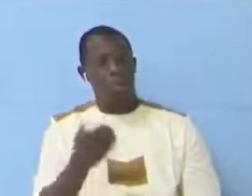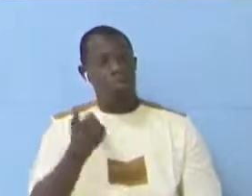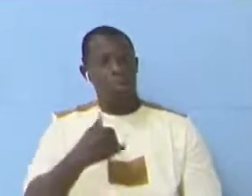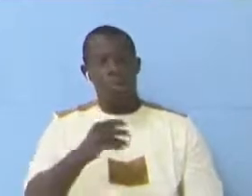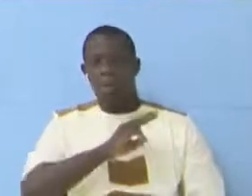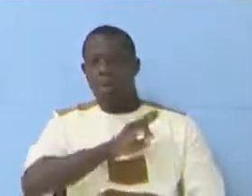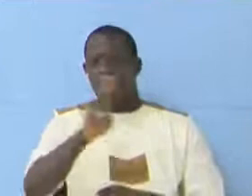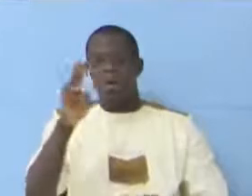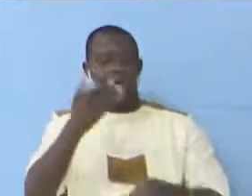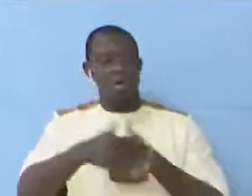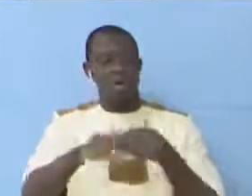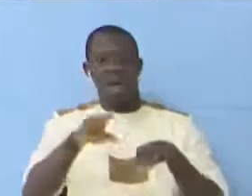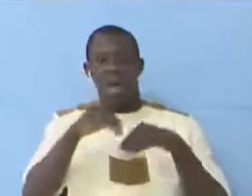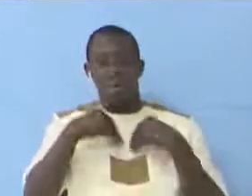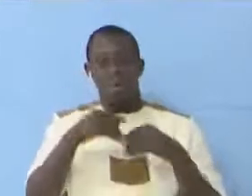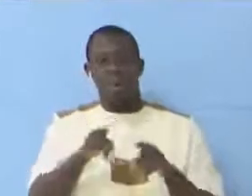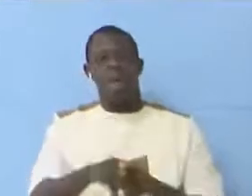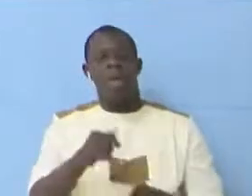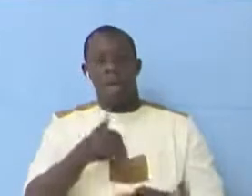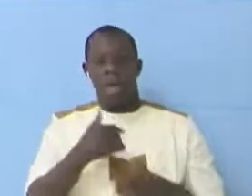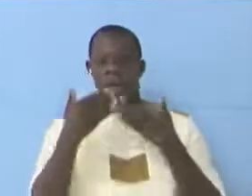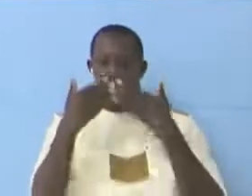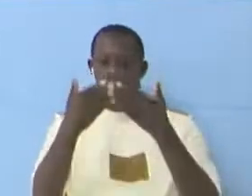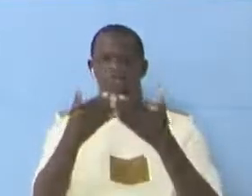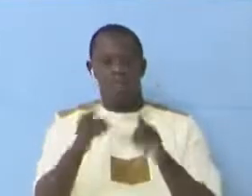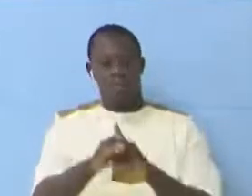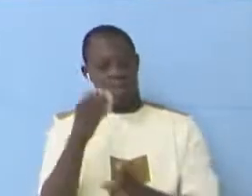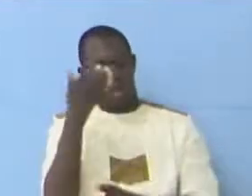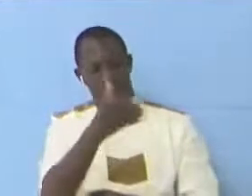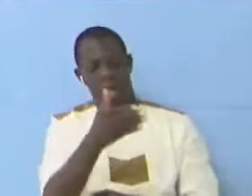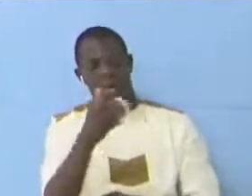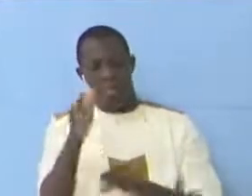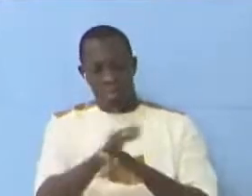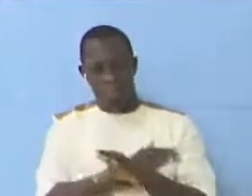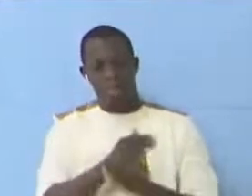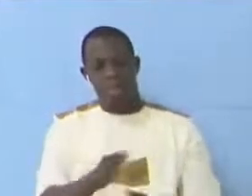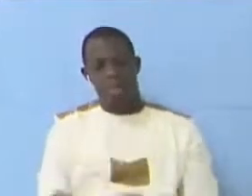it. And I told him there and then,